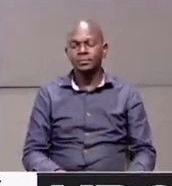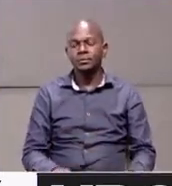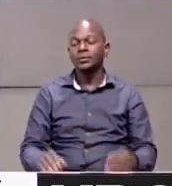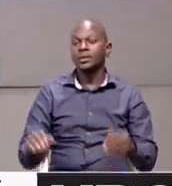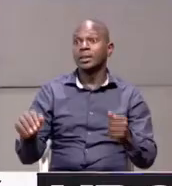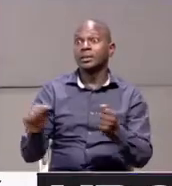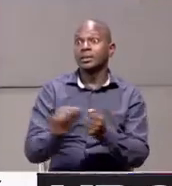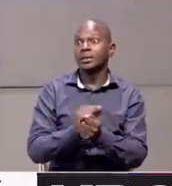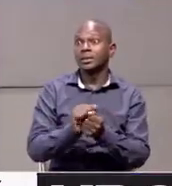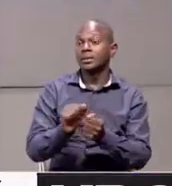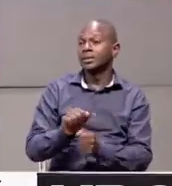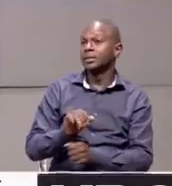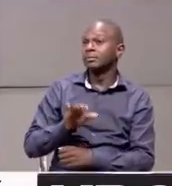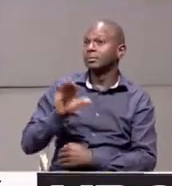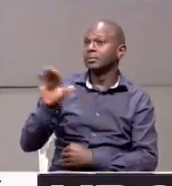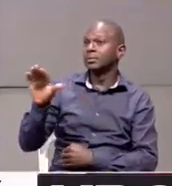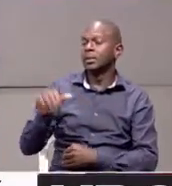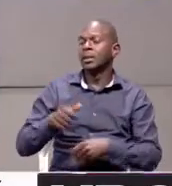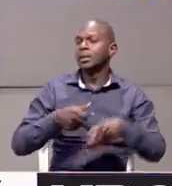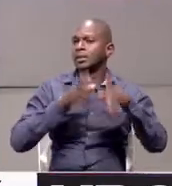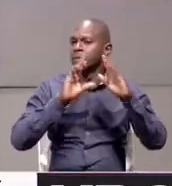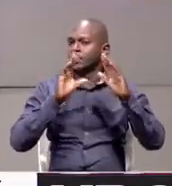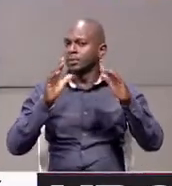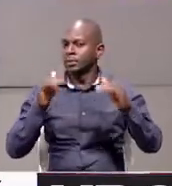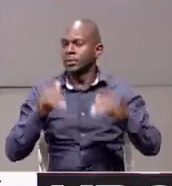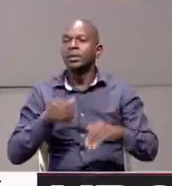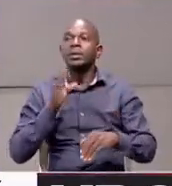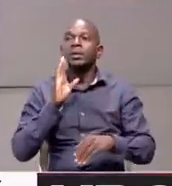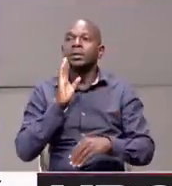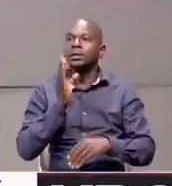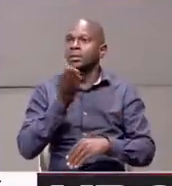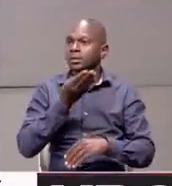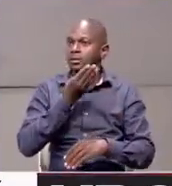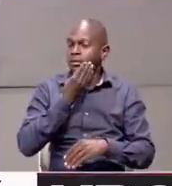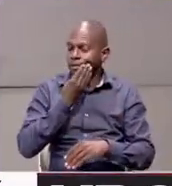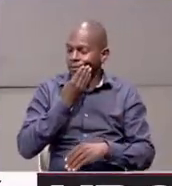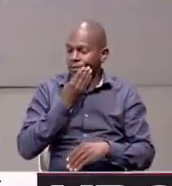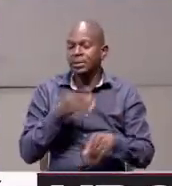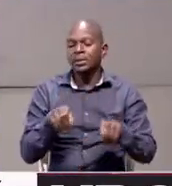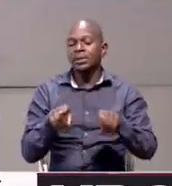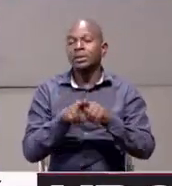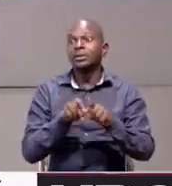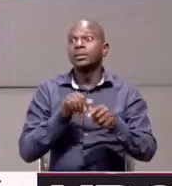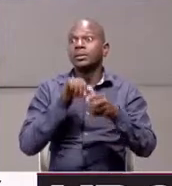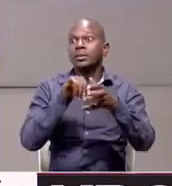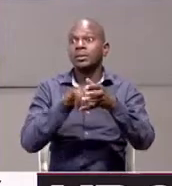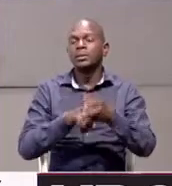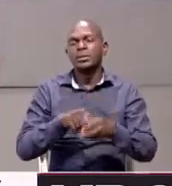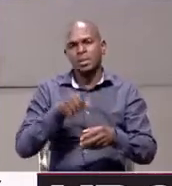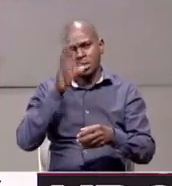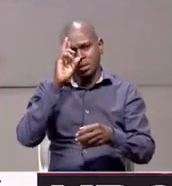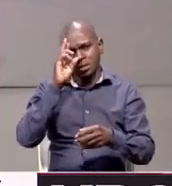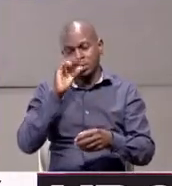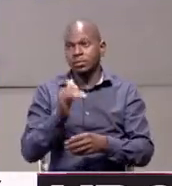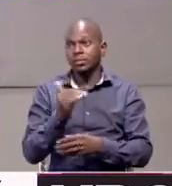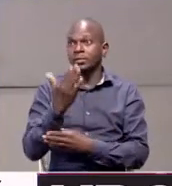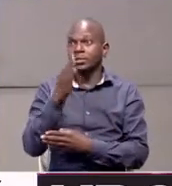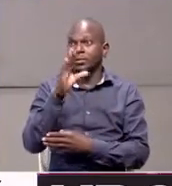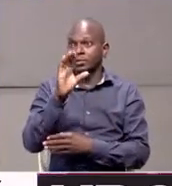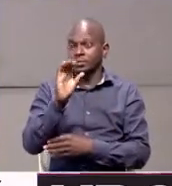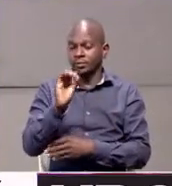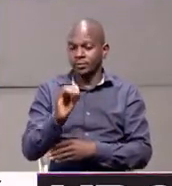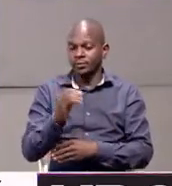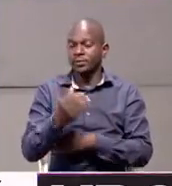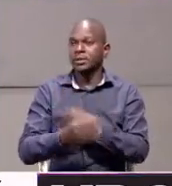Saturday evening was worth celebrating as John Patrick Amama Mbabazi and the wife Jacqueline remembered 50 years of